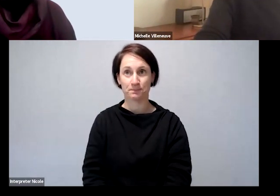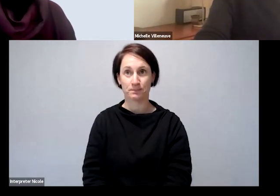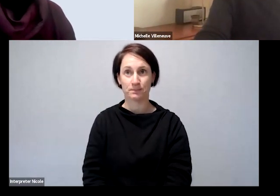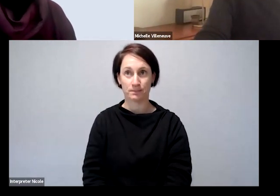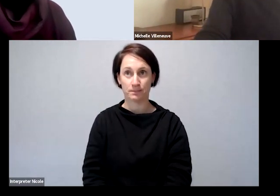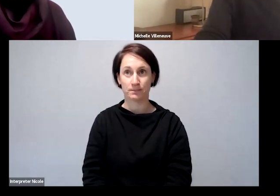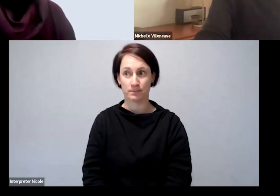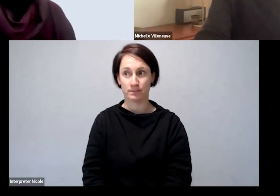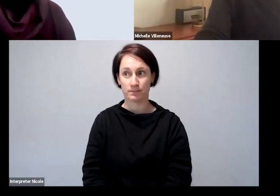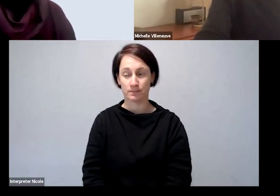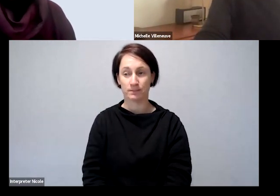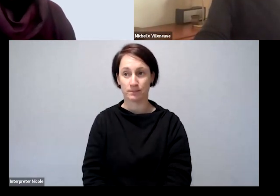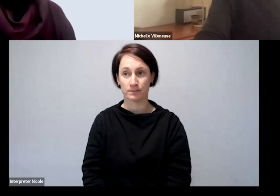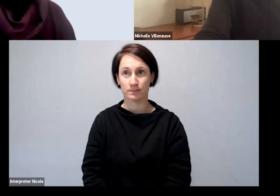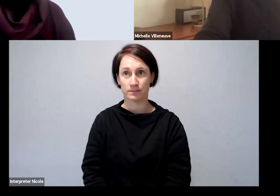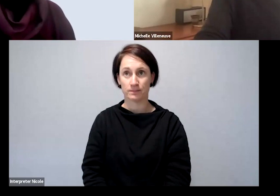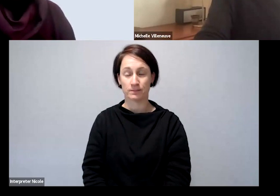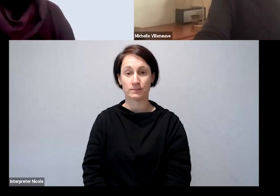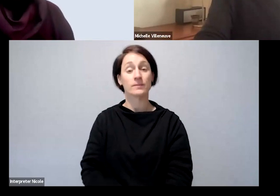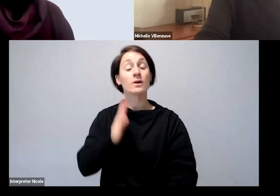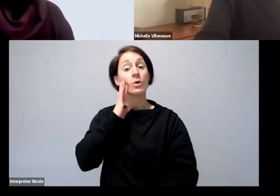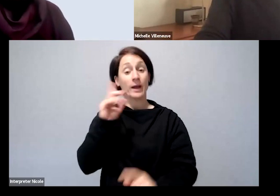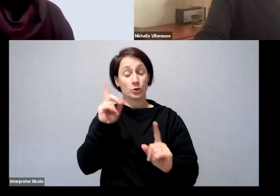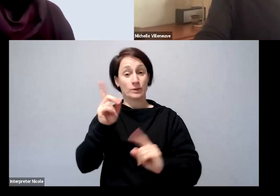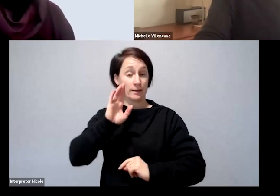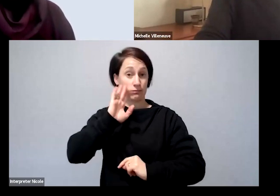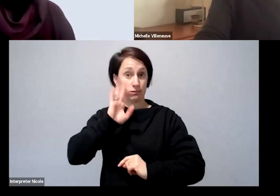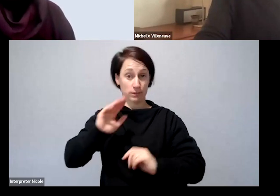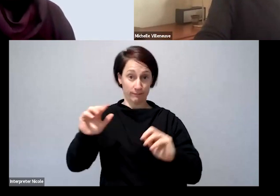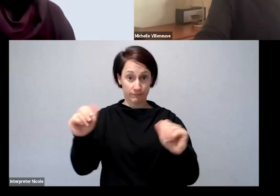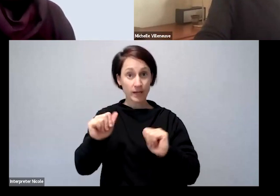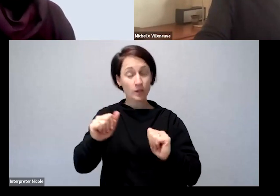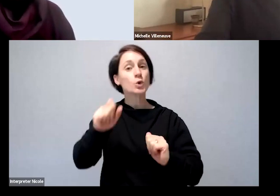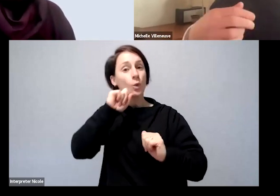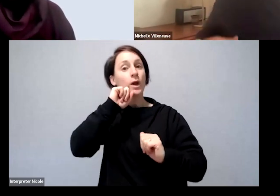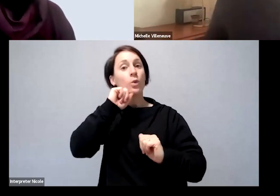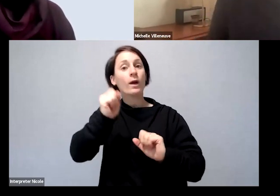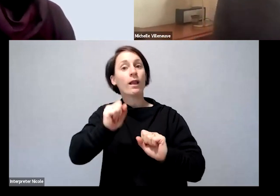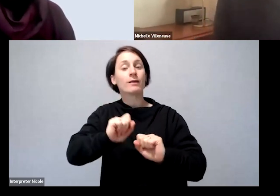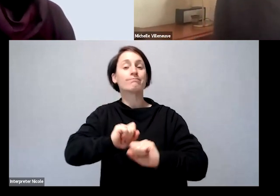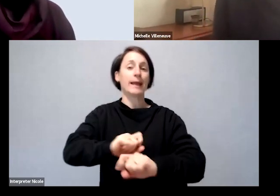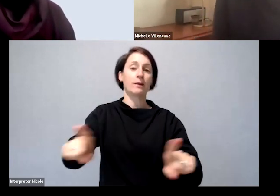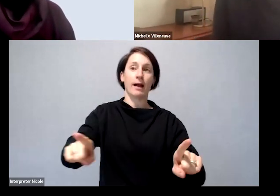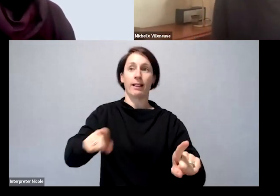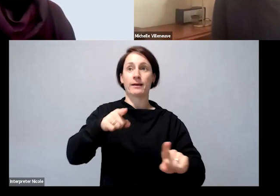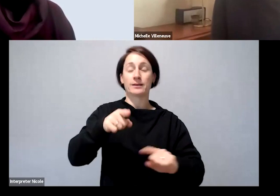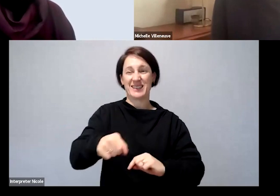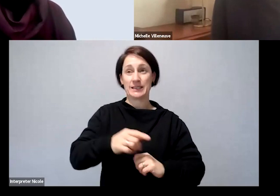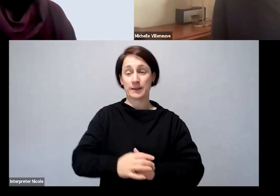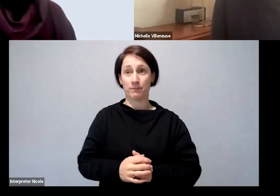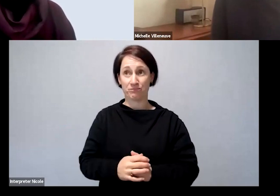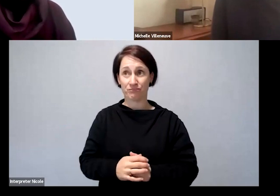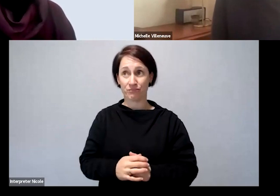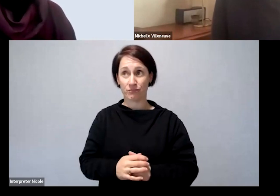the various questions and comments. After the closure of this seminar, and you will all get a recording of the seminar, as I've noticed in the comments,